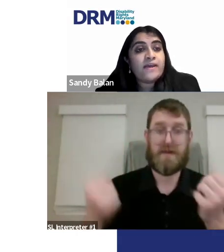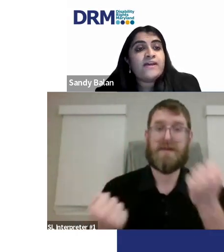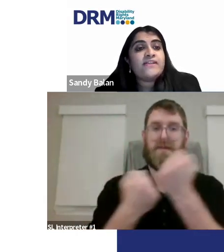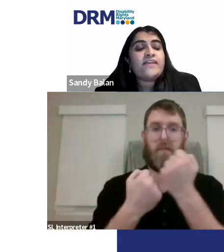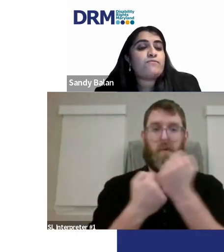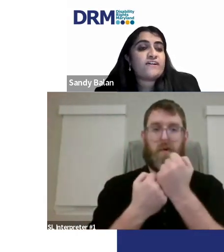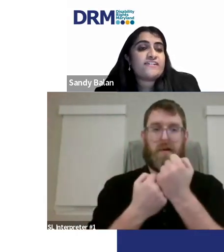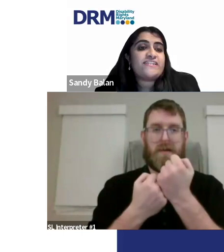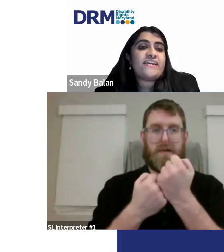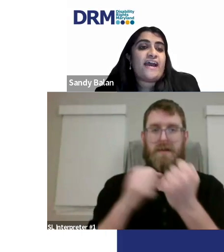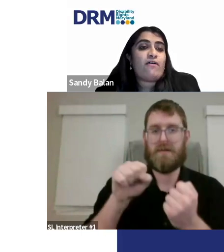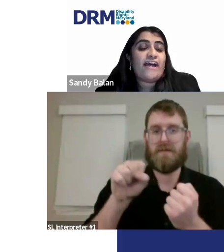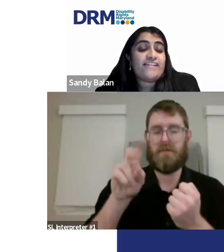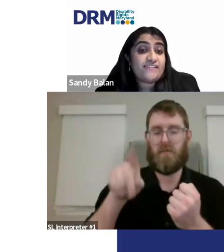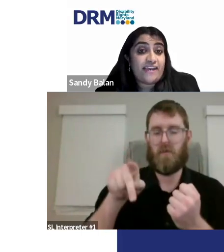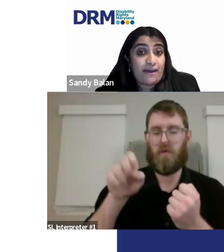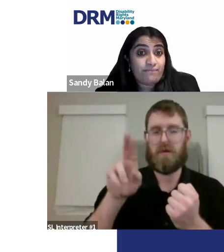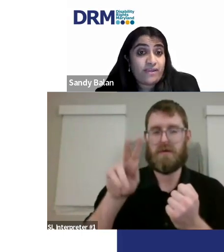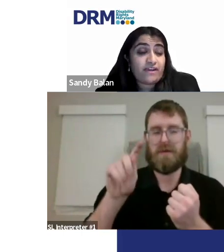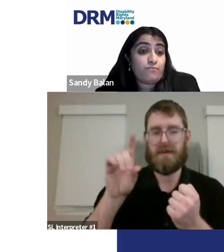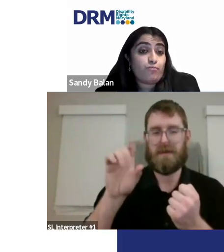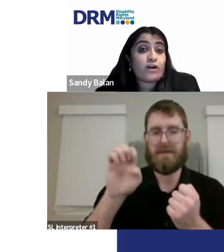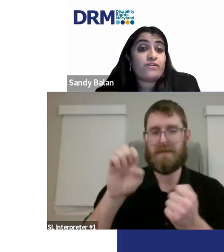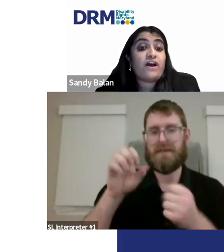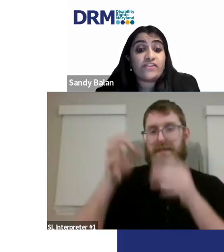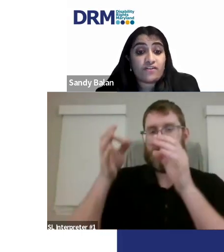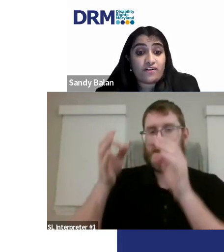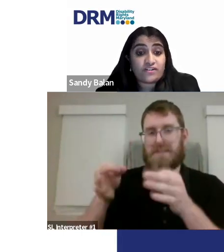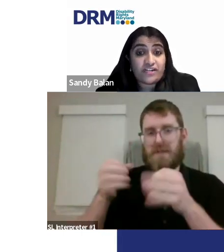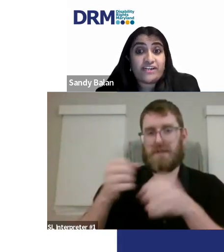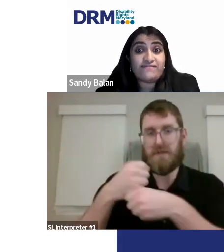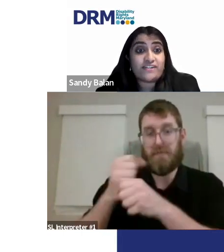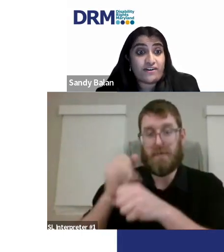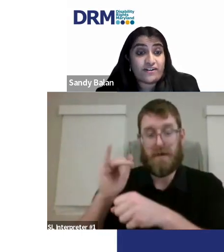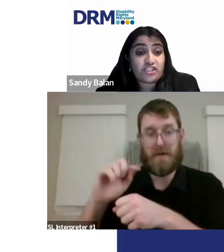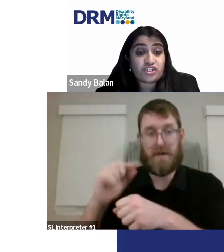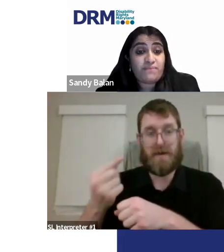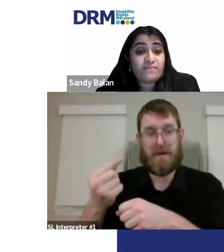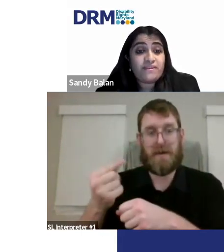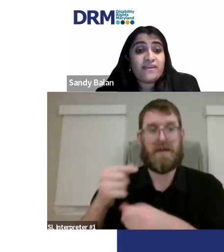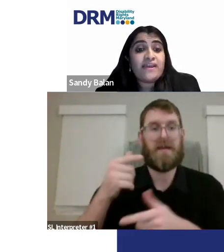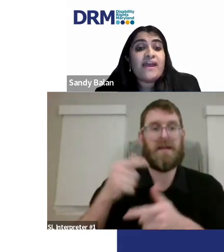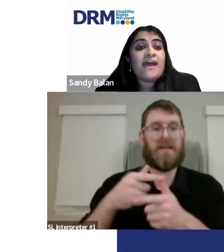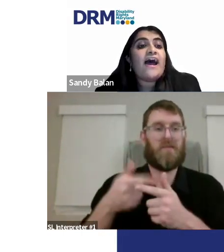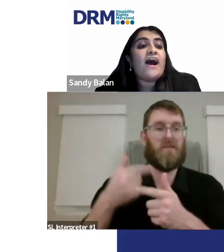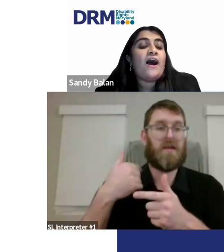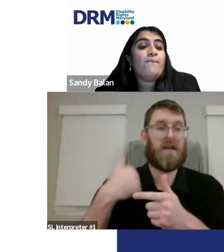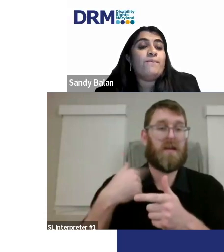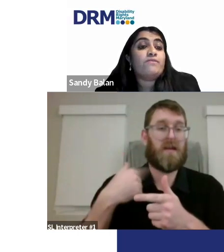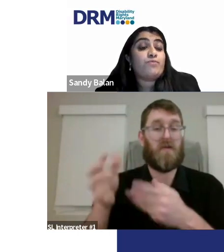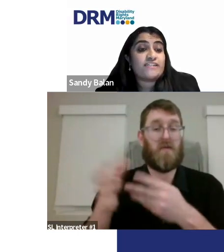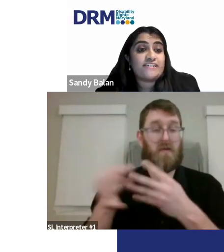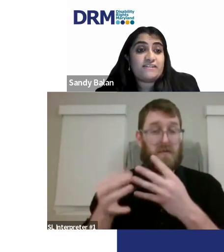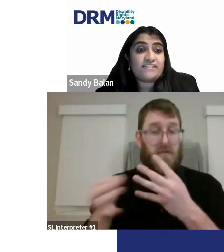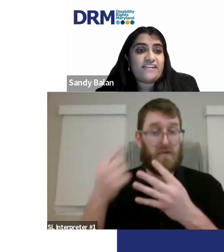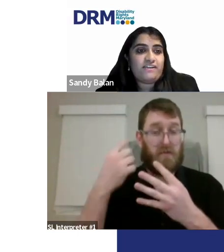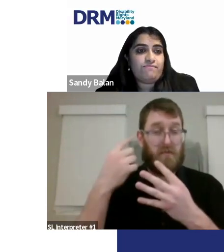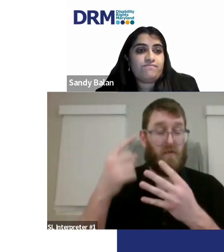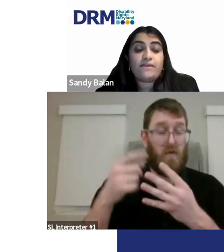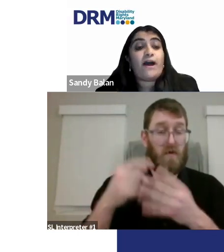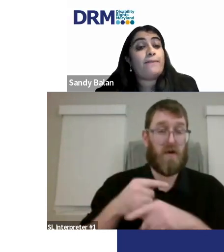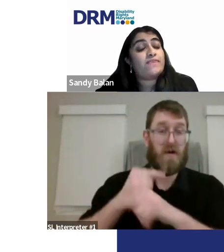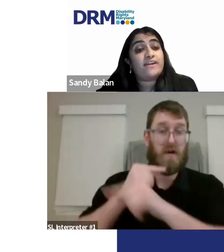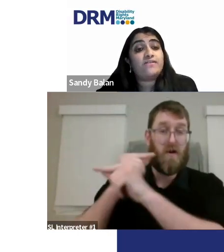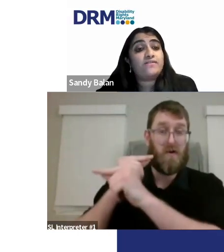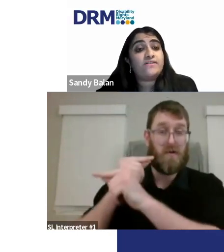decision-making. Then we're going to see how SDM can work with other alternatives to guardianship. We're going to